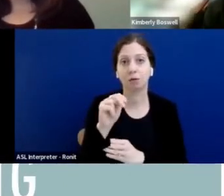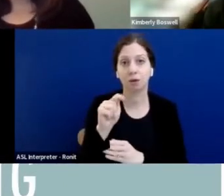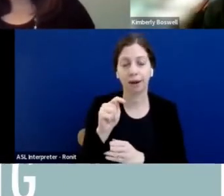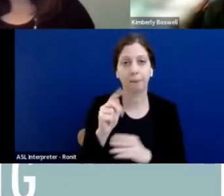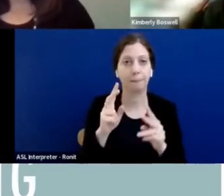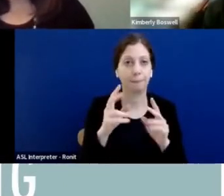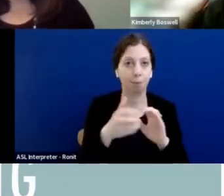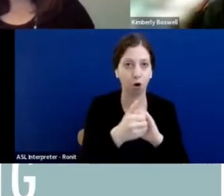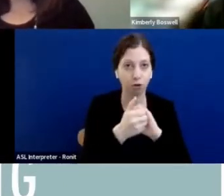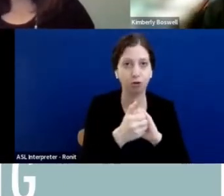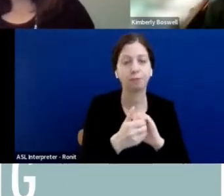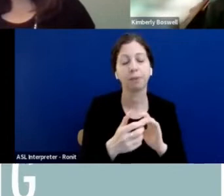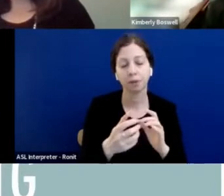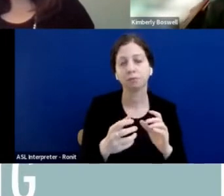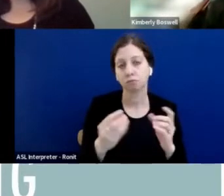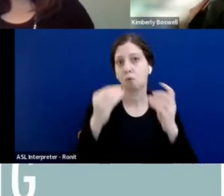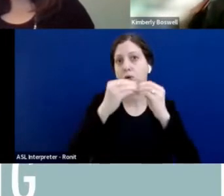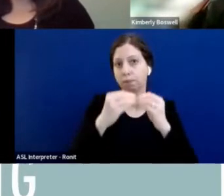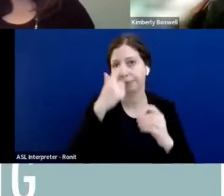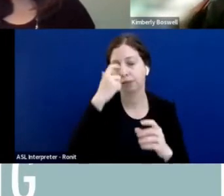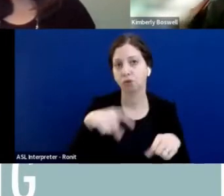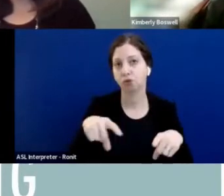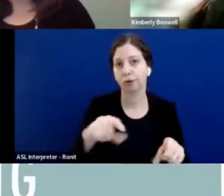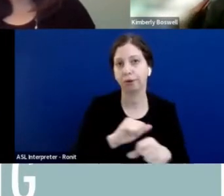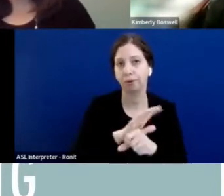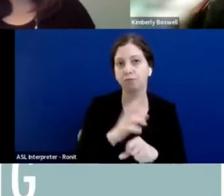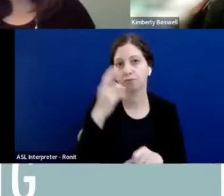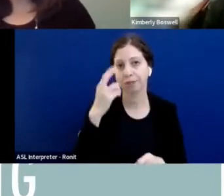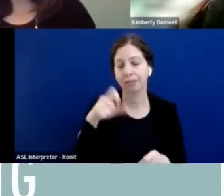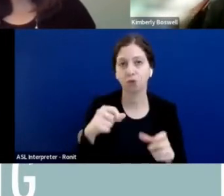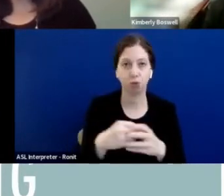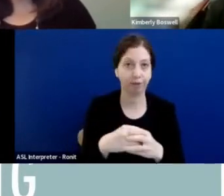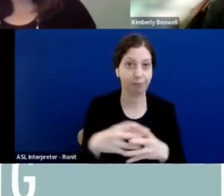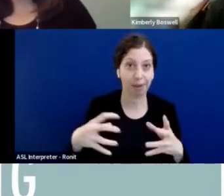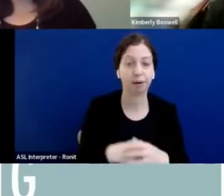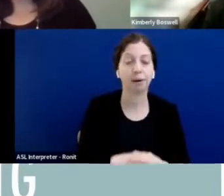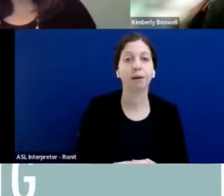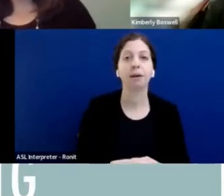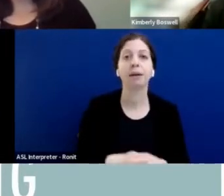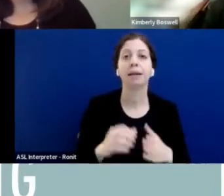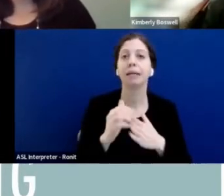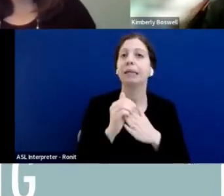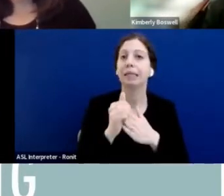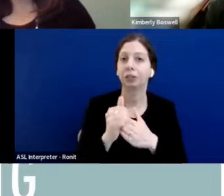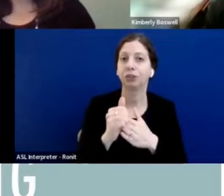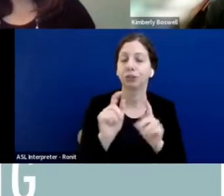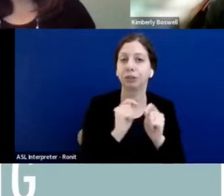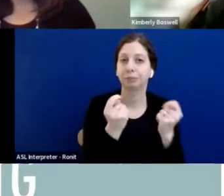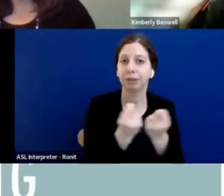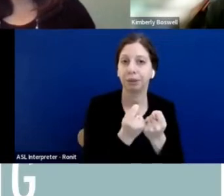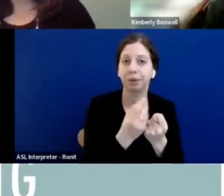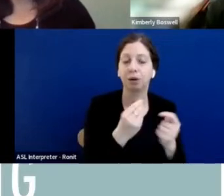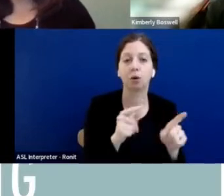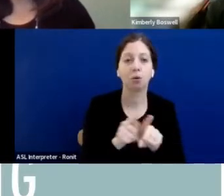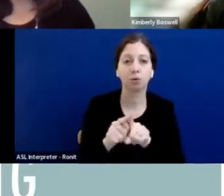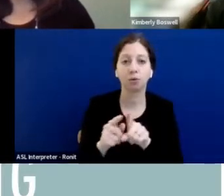so because it was during COVID, we realized we needed to expand. the leadership team, as well as build